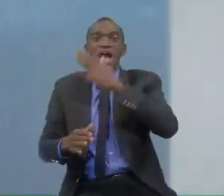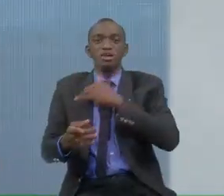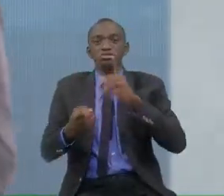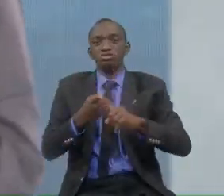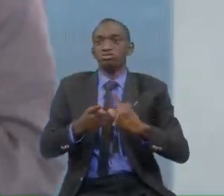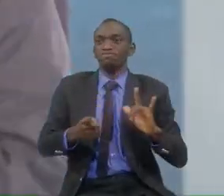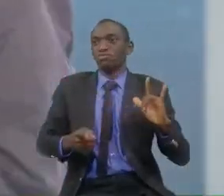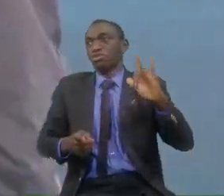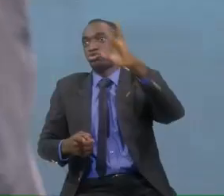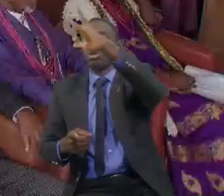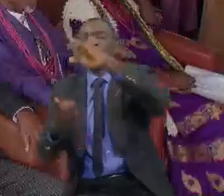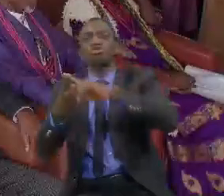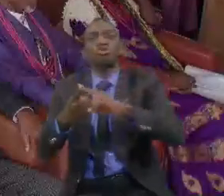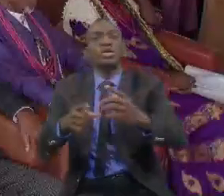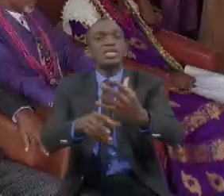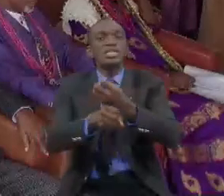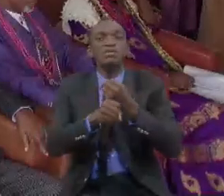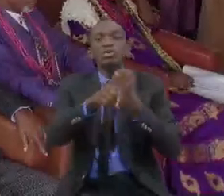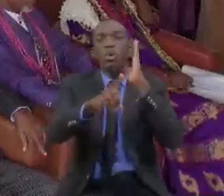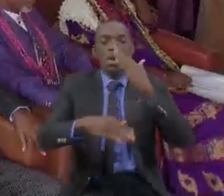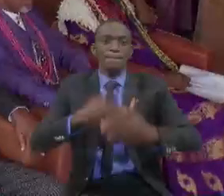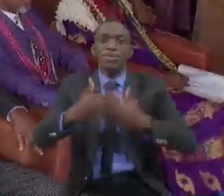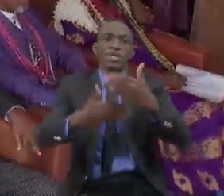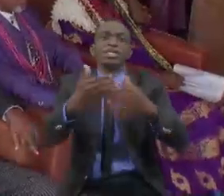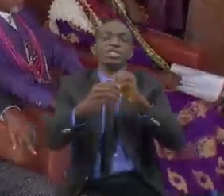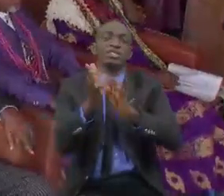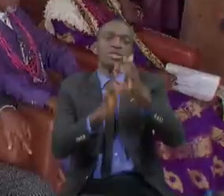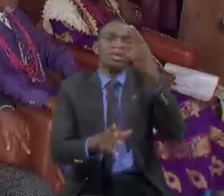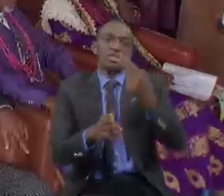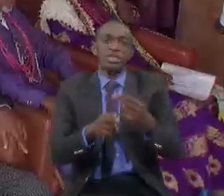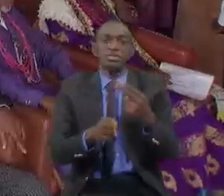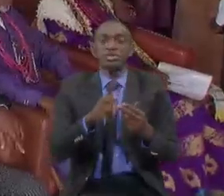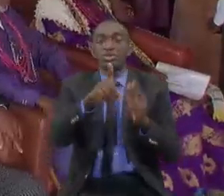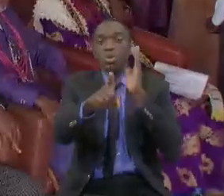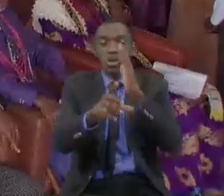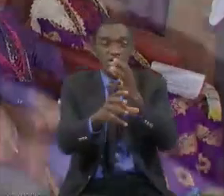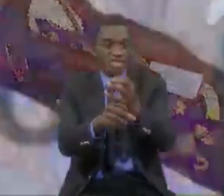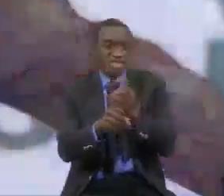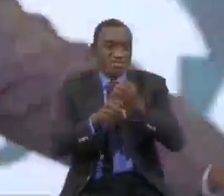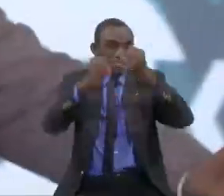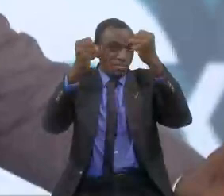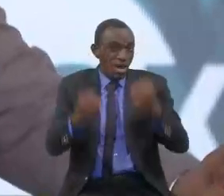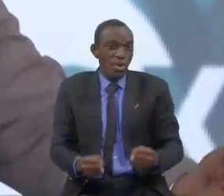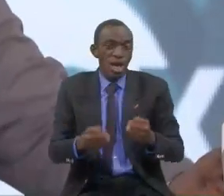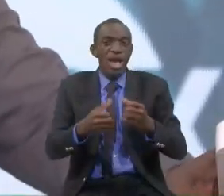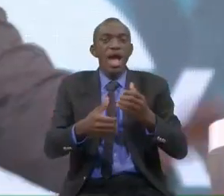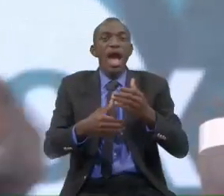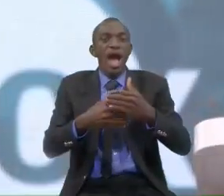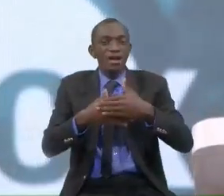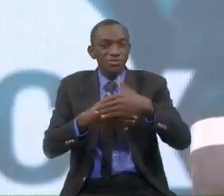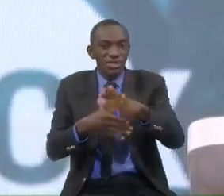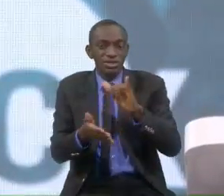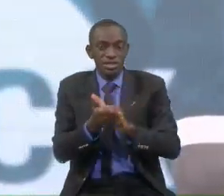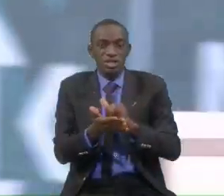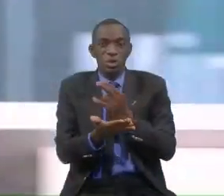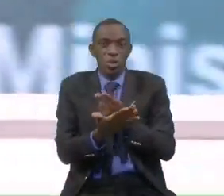progress in Jesus' name. You shall receive power after that the Holy Ghost has come upon